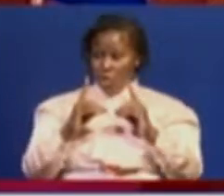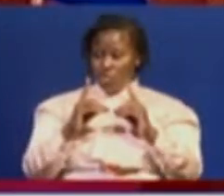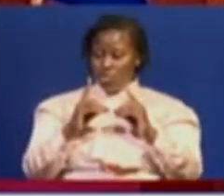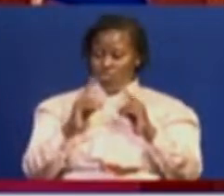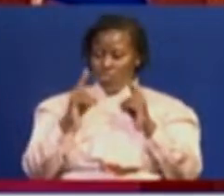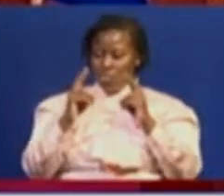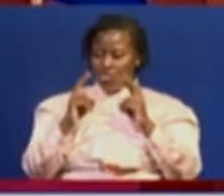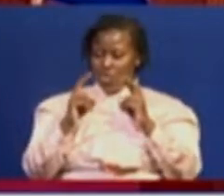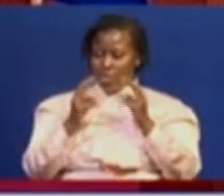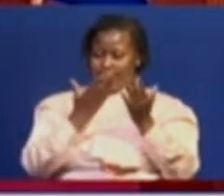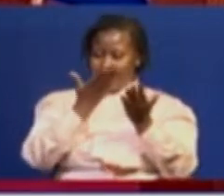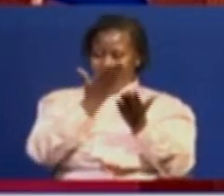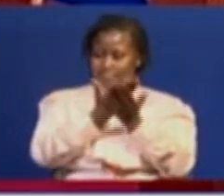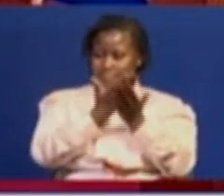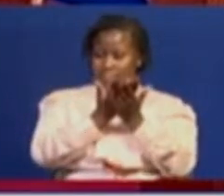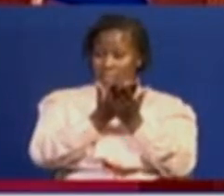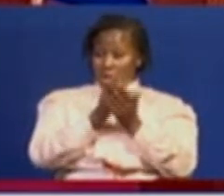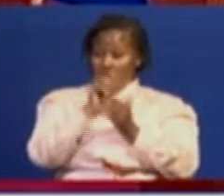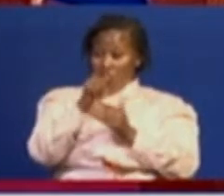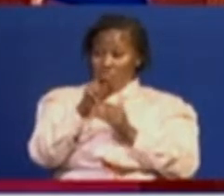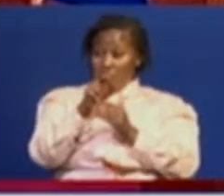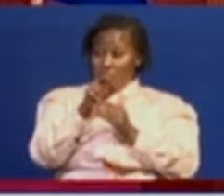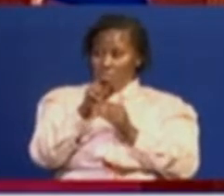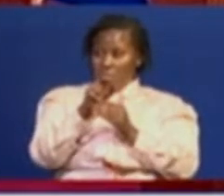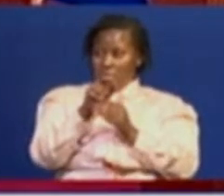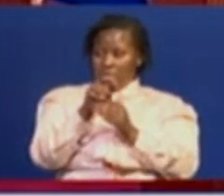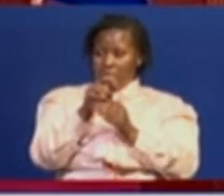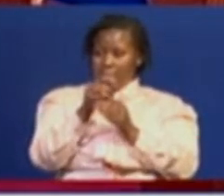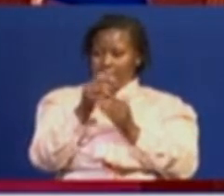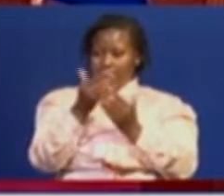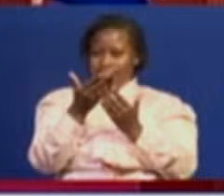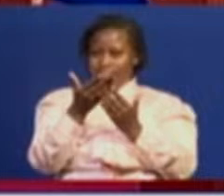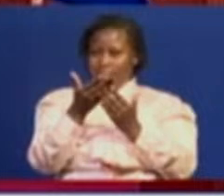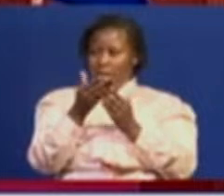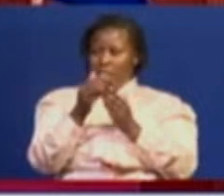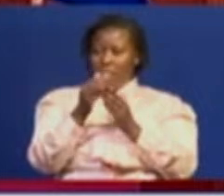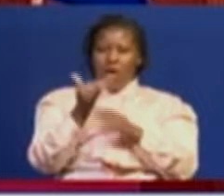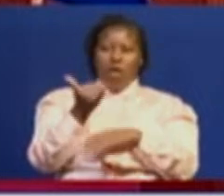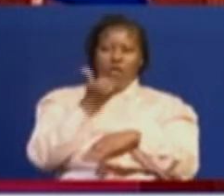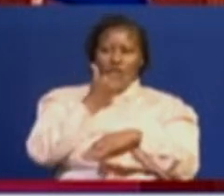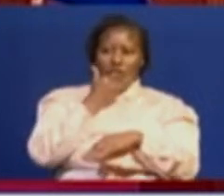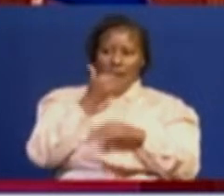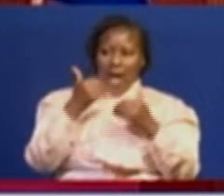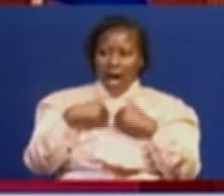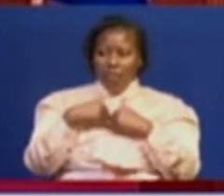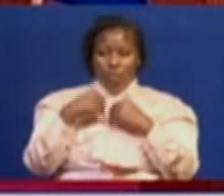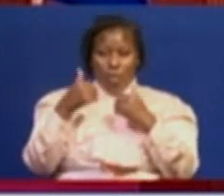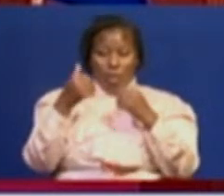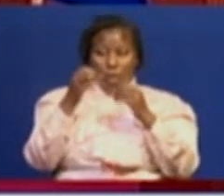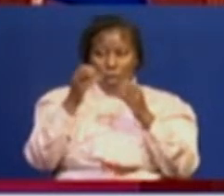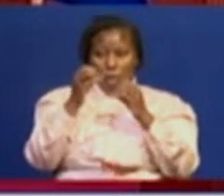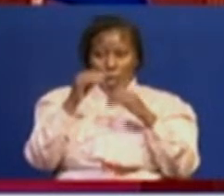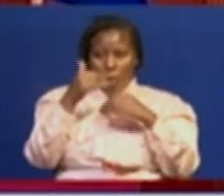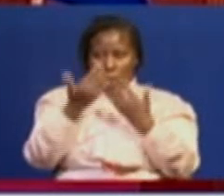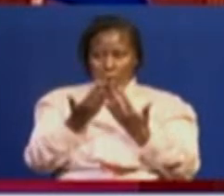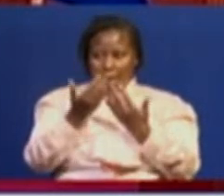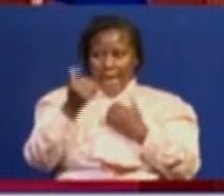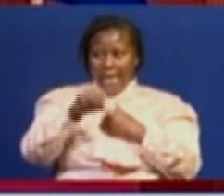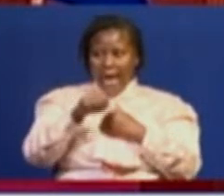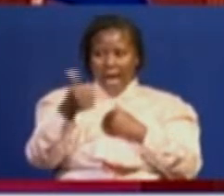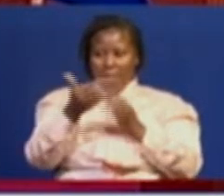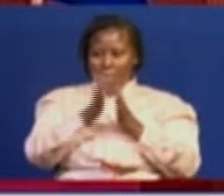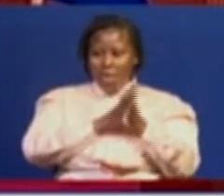this motion, were you actuated by malice, ill will, vendetta, or any other